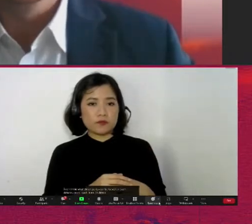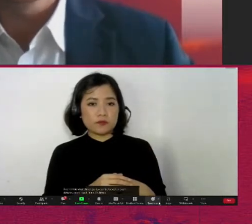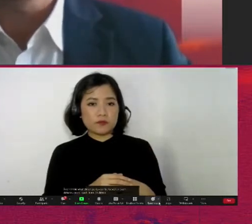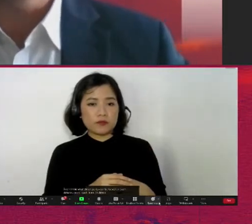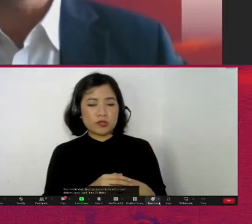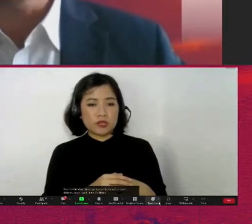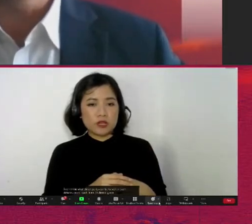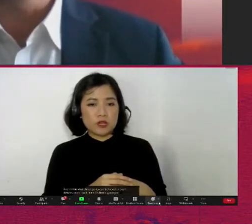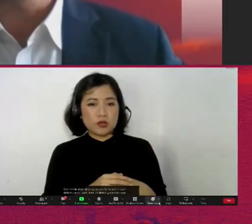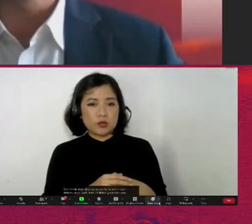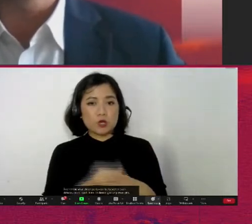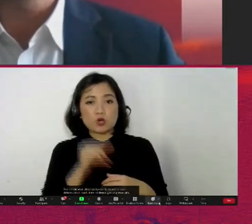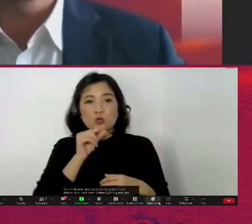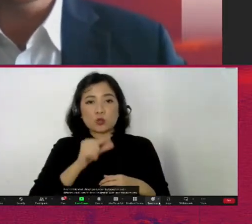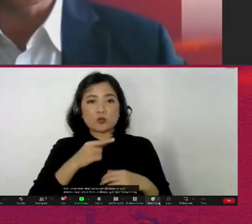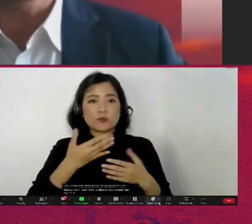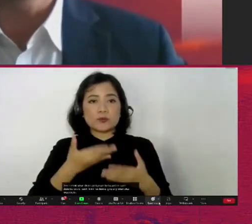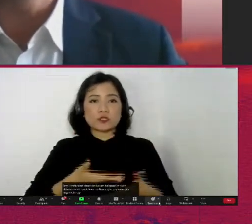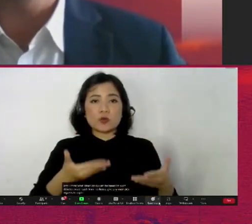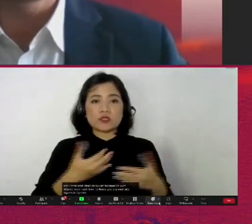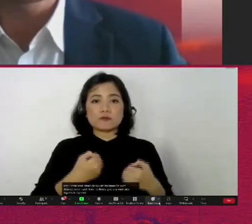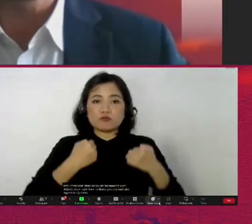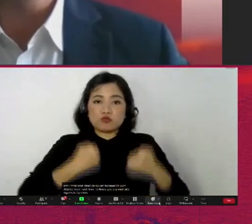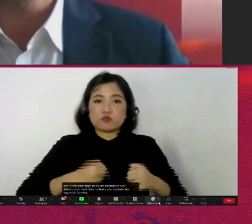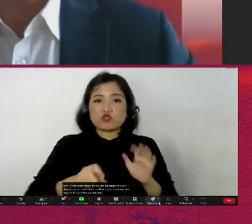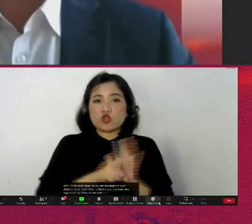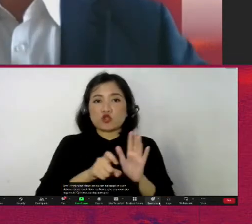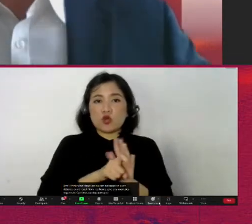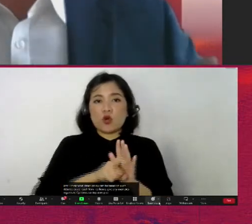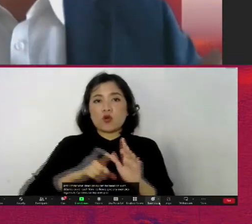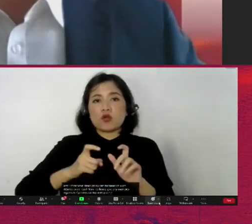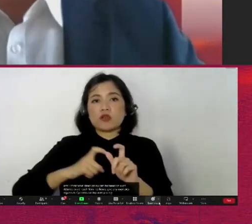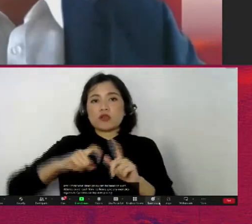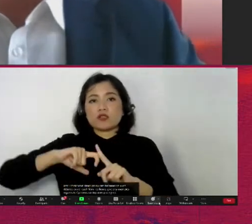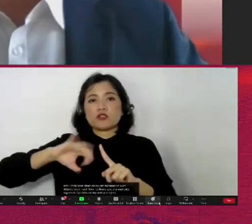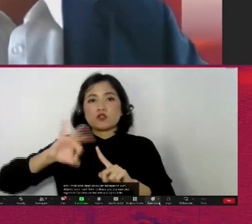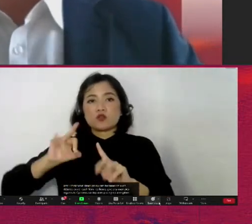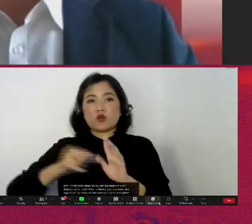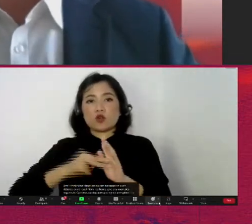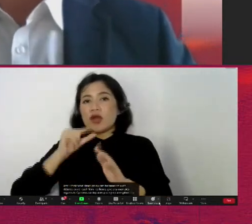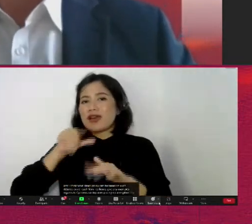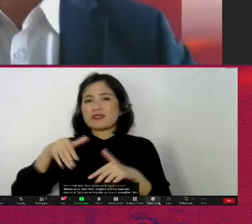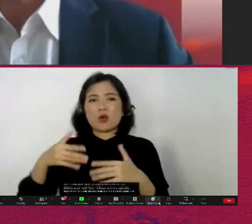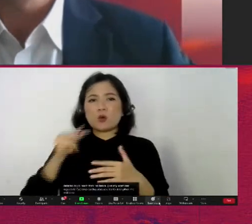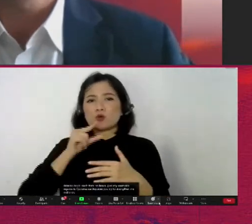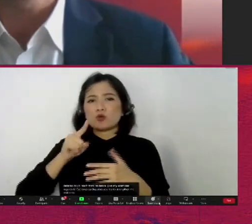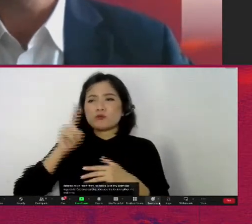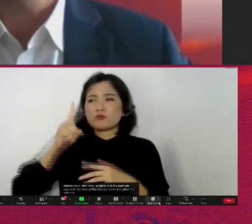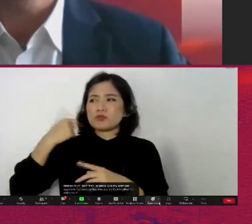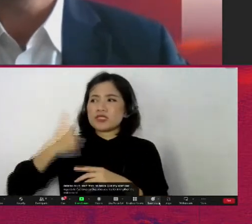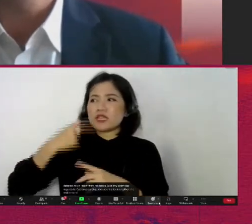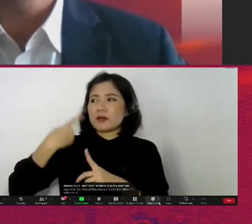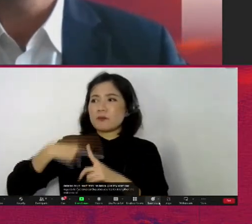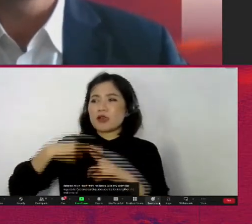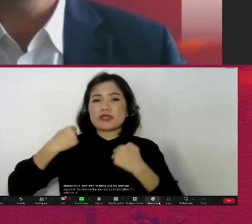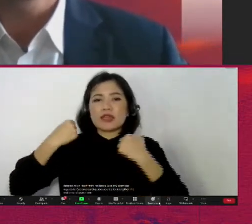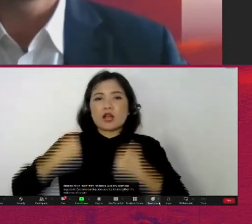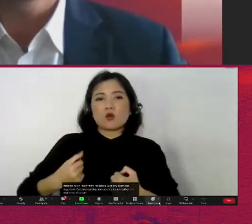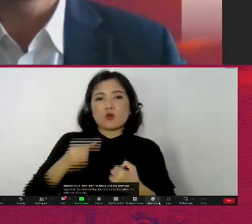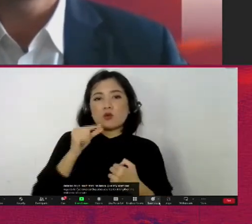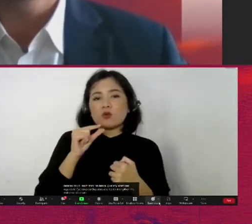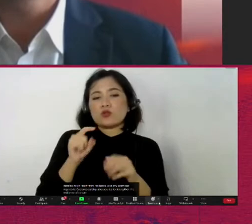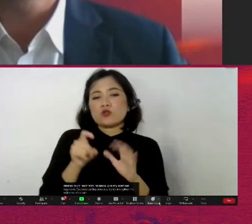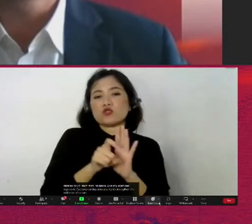resilience, giving examples with regards to cyclones or earthquakes. You try to strengthen the resilience of